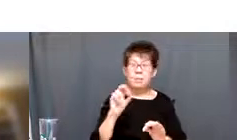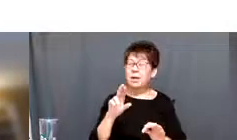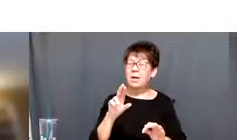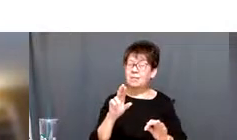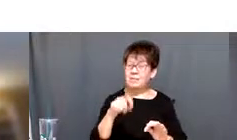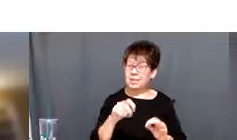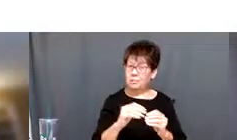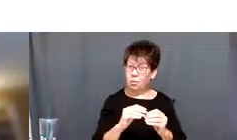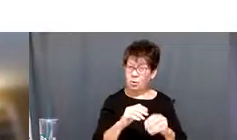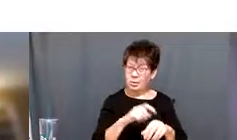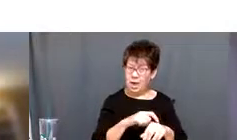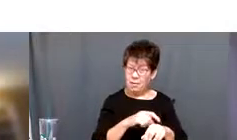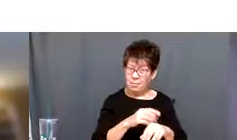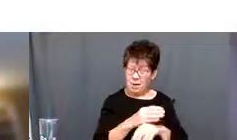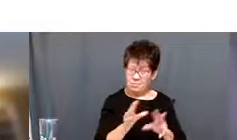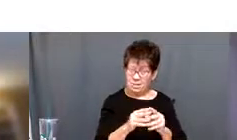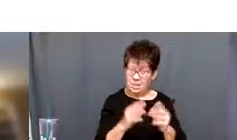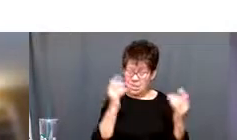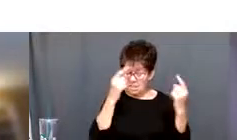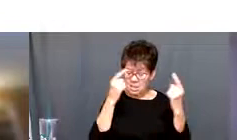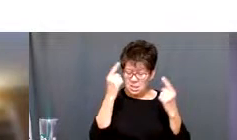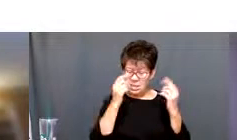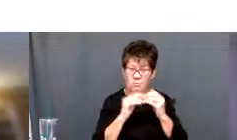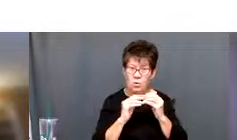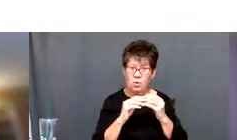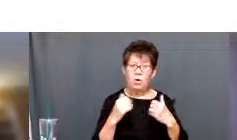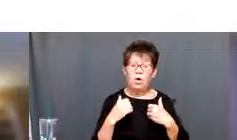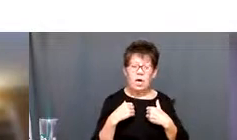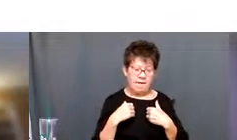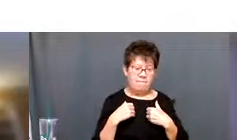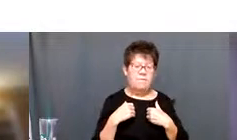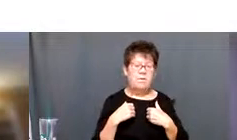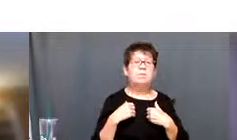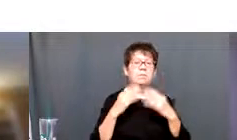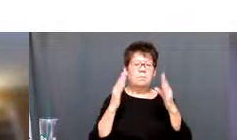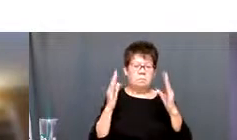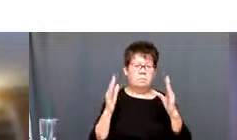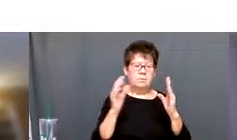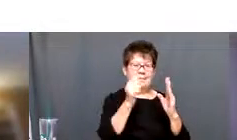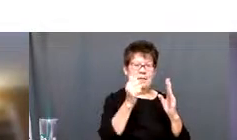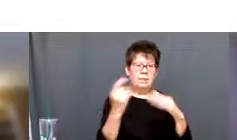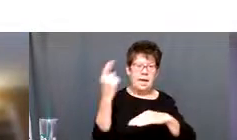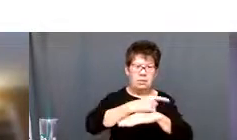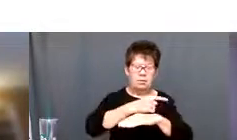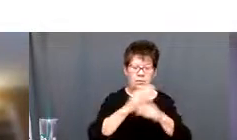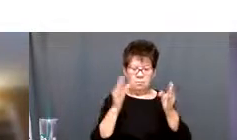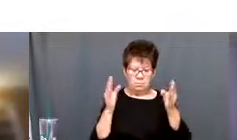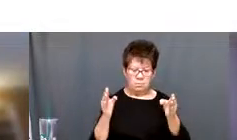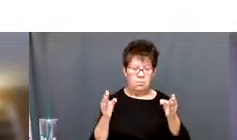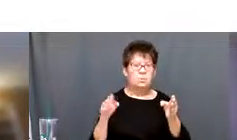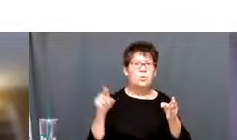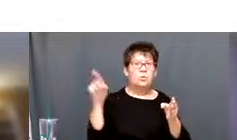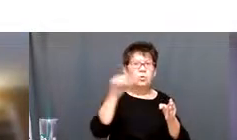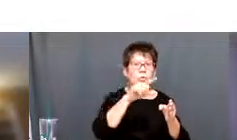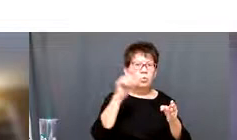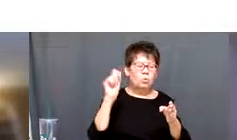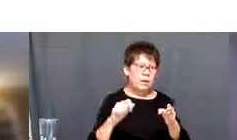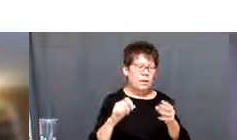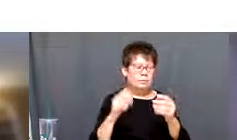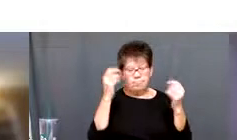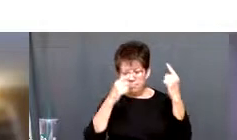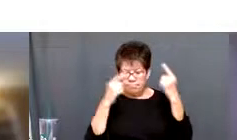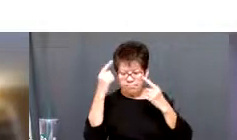time after having that meeting to think about it, we've got a 10-day window where we will you'll have the opportunity to consider all of